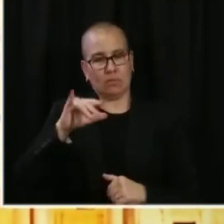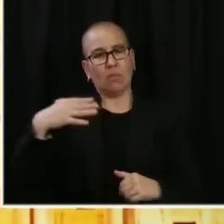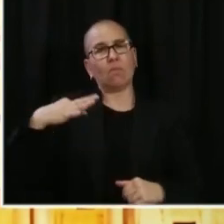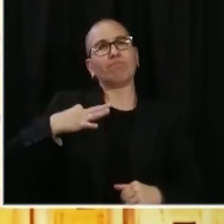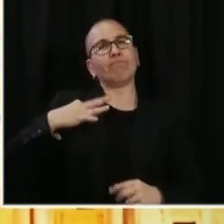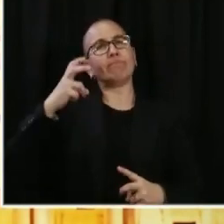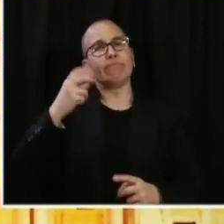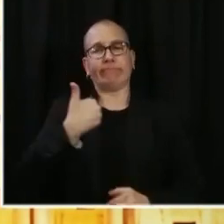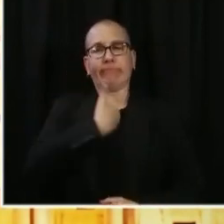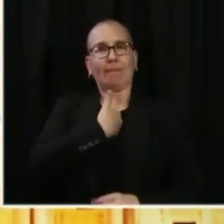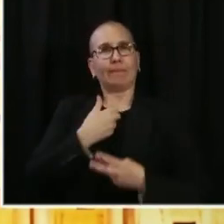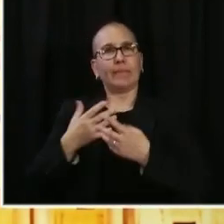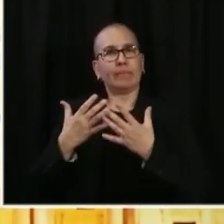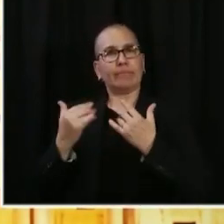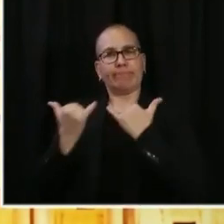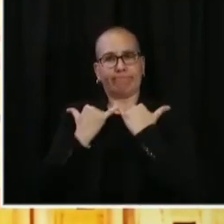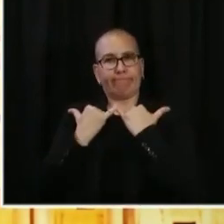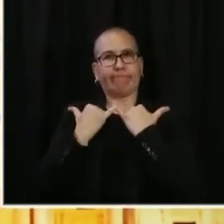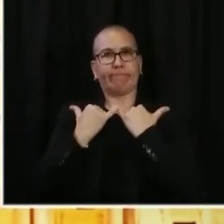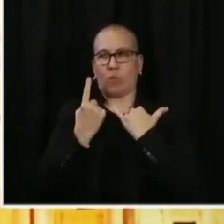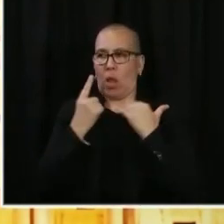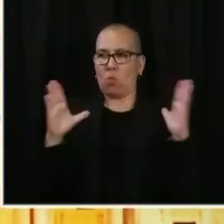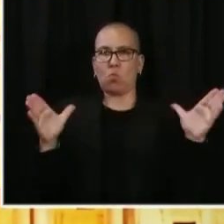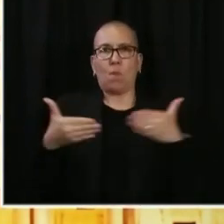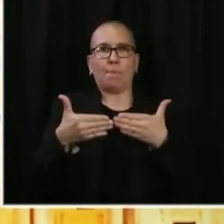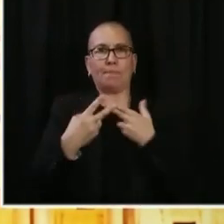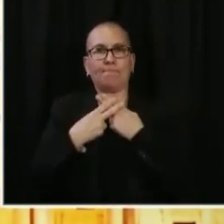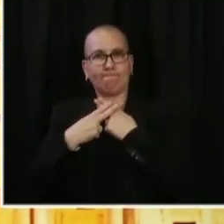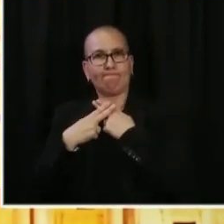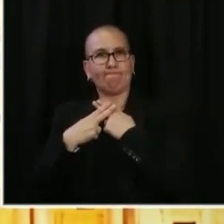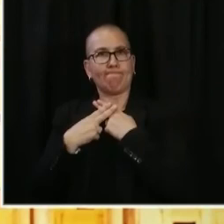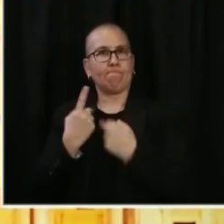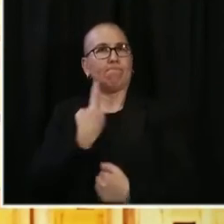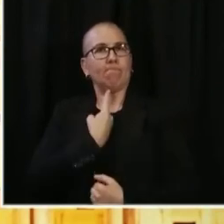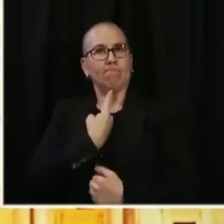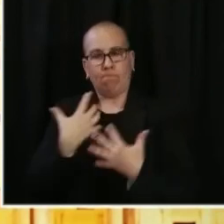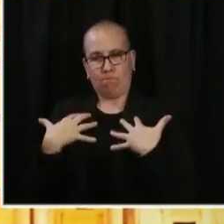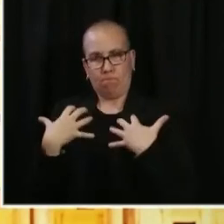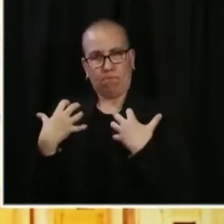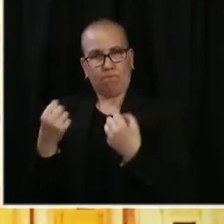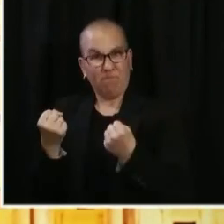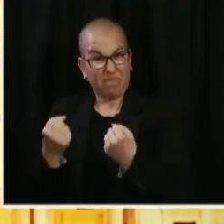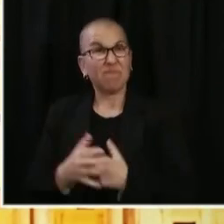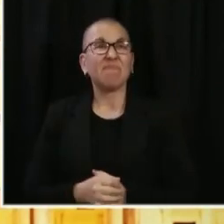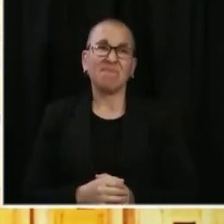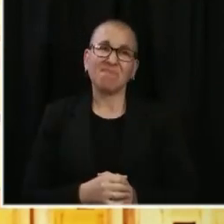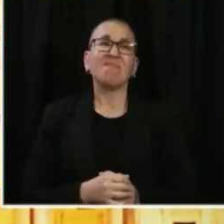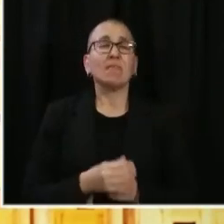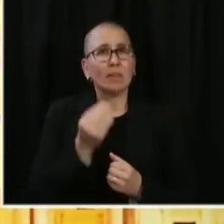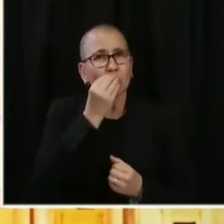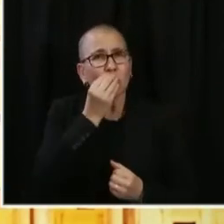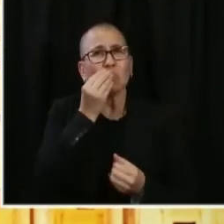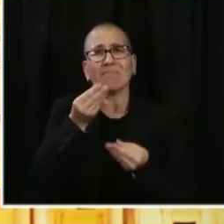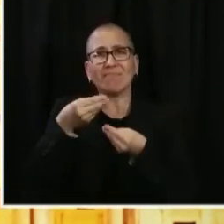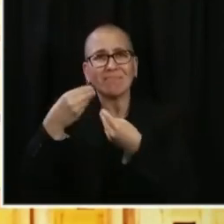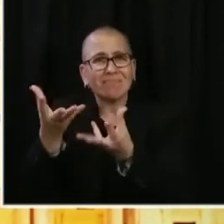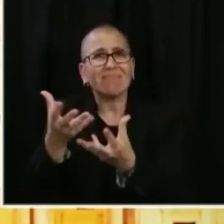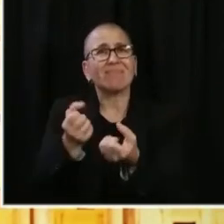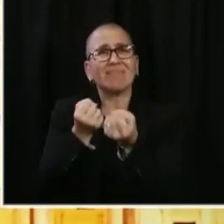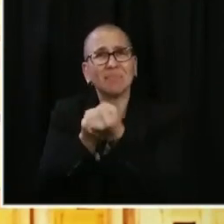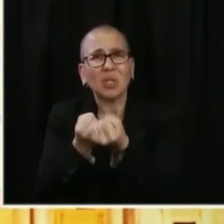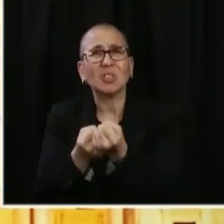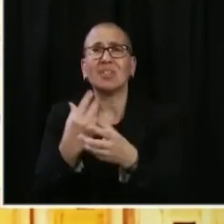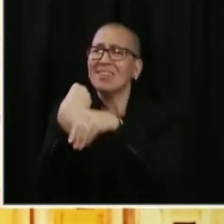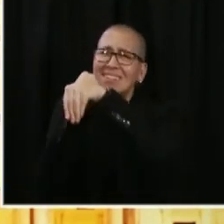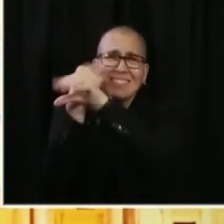to keeping you connected to the services, food, support, and companionship that you will need to stay well. We all have seniors or friends